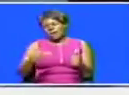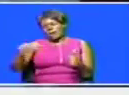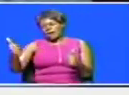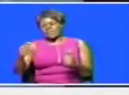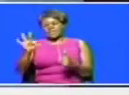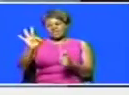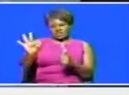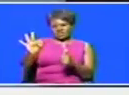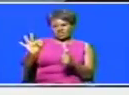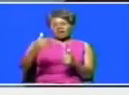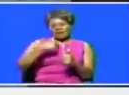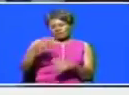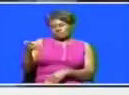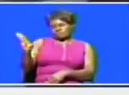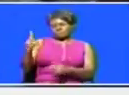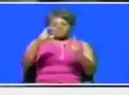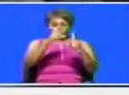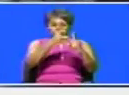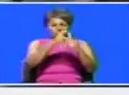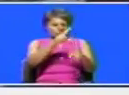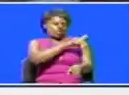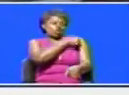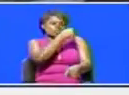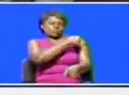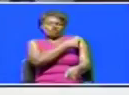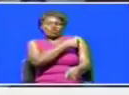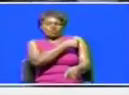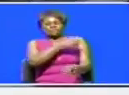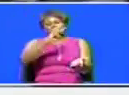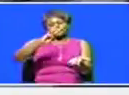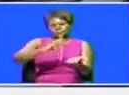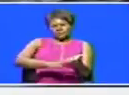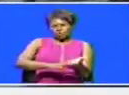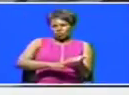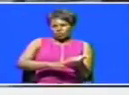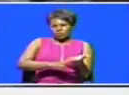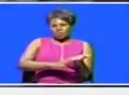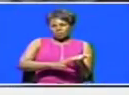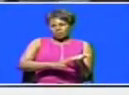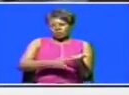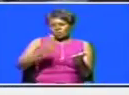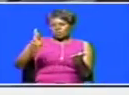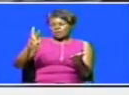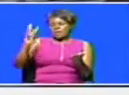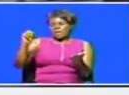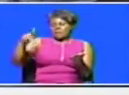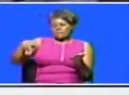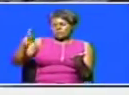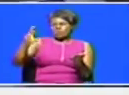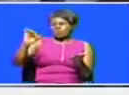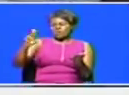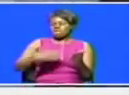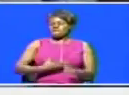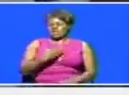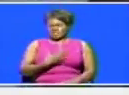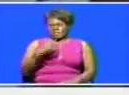are also nursing gunshot wounds here at the Ombo Mission Hospital in Migori. Uriri MP Mark Nyamita visited